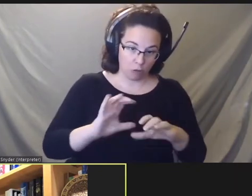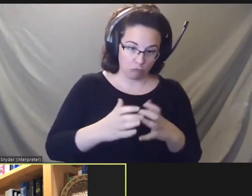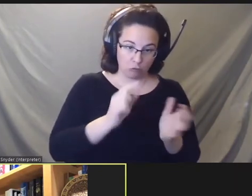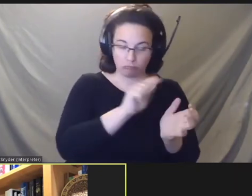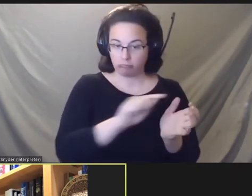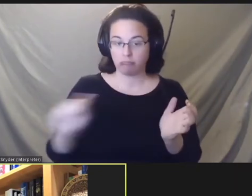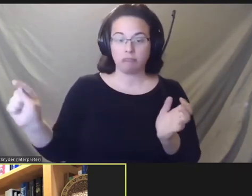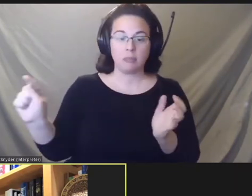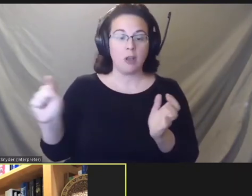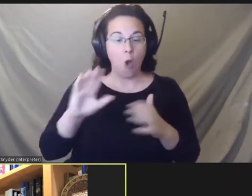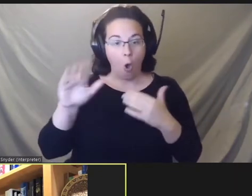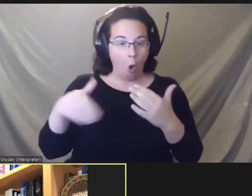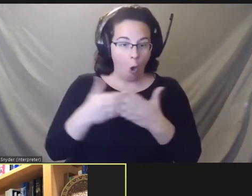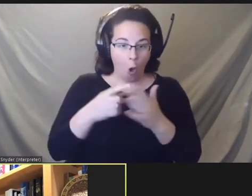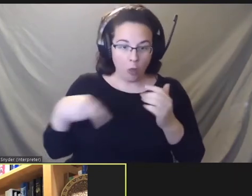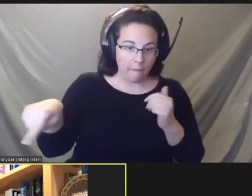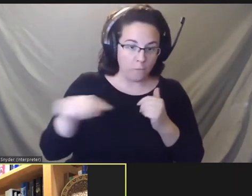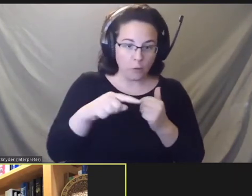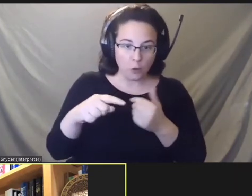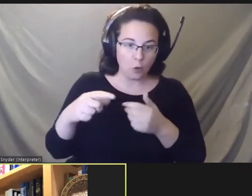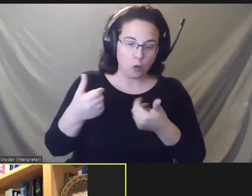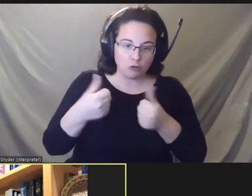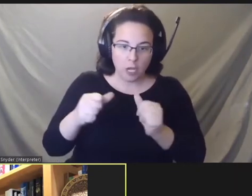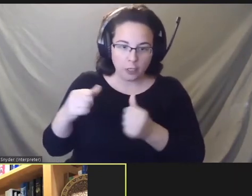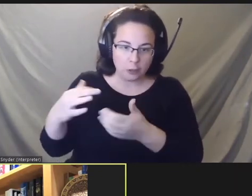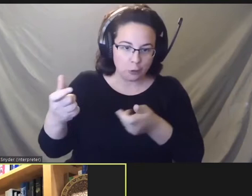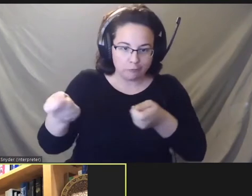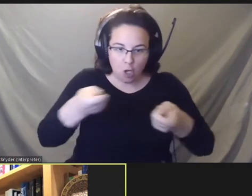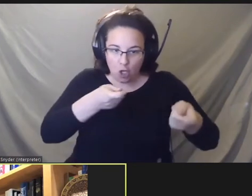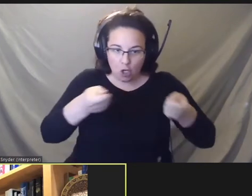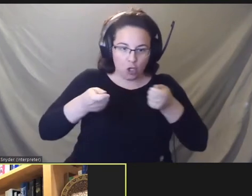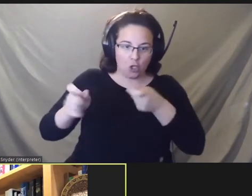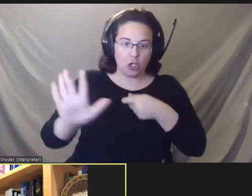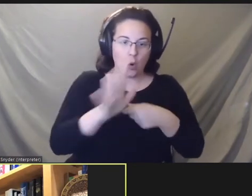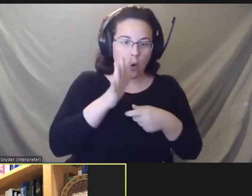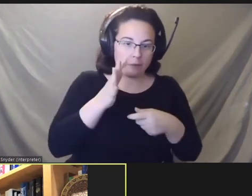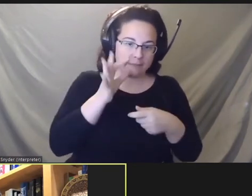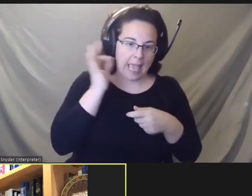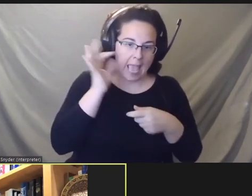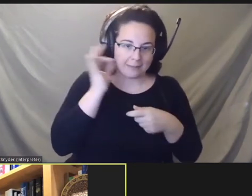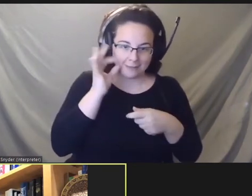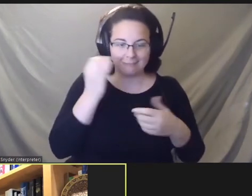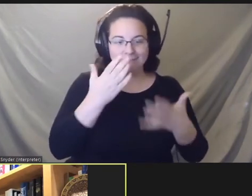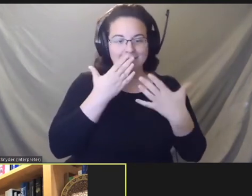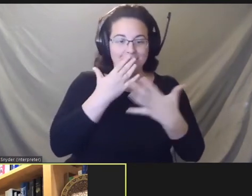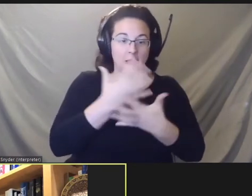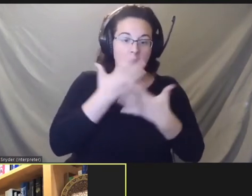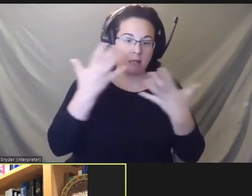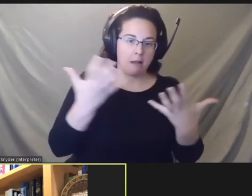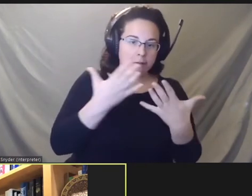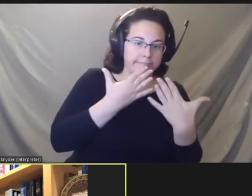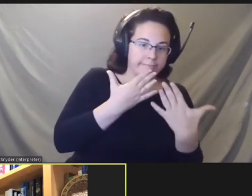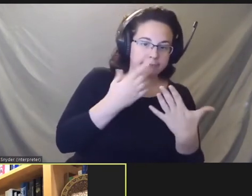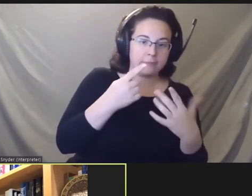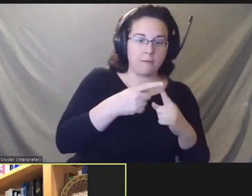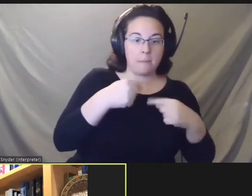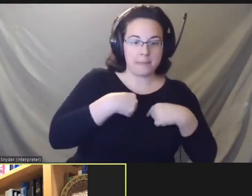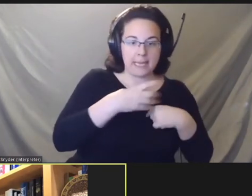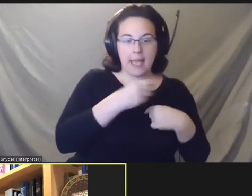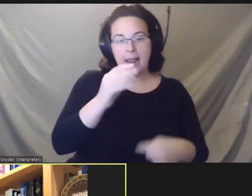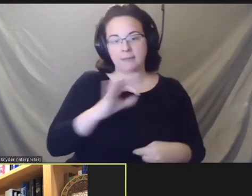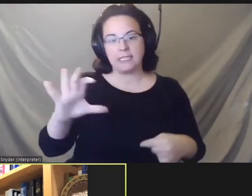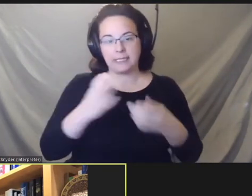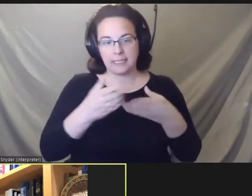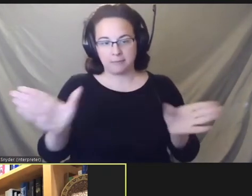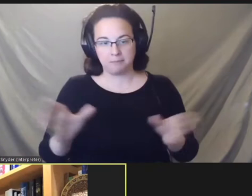been herding the cats on those respective working groups, much appreciation from me and from the FCC. Speaking of FCC, in addition,